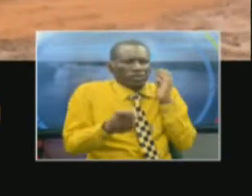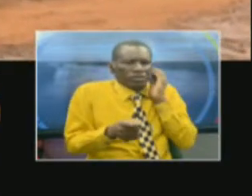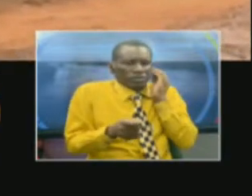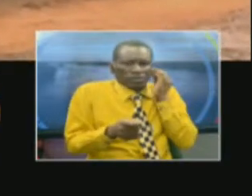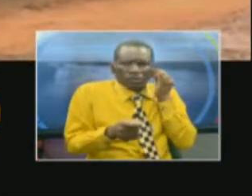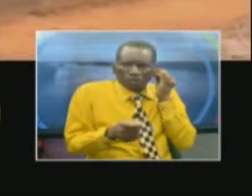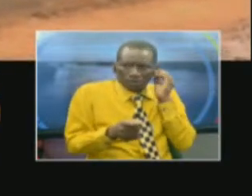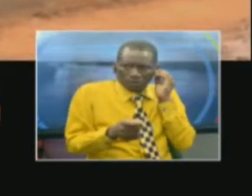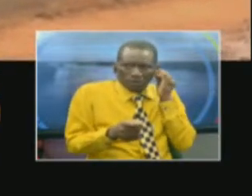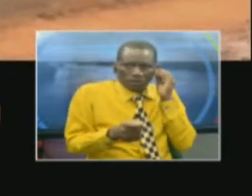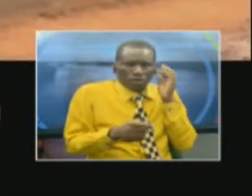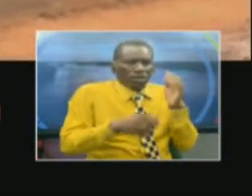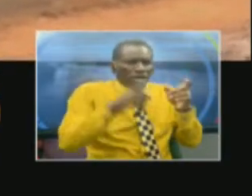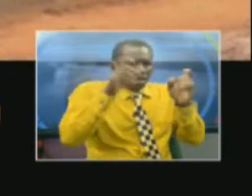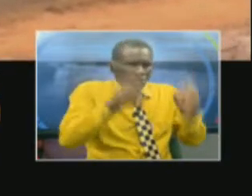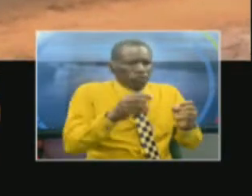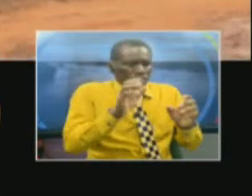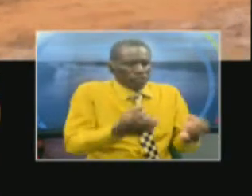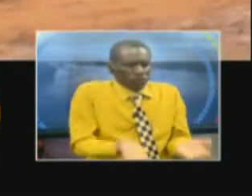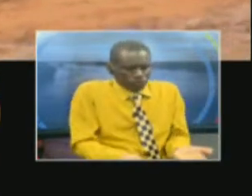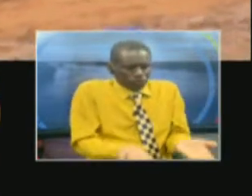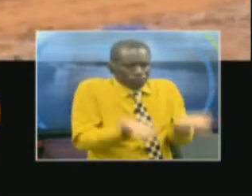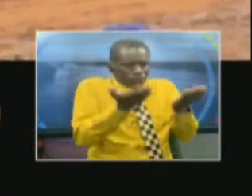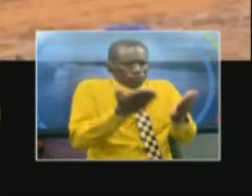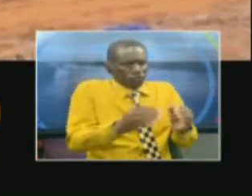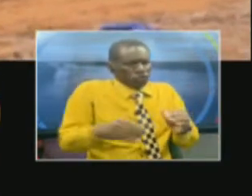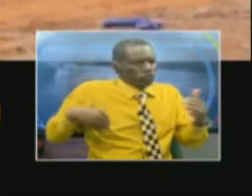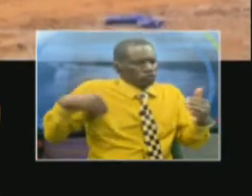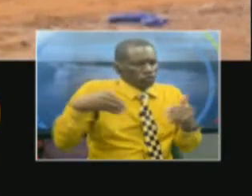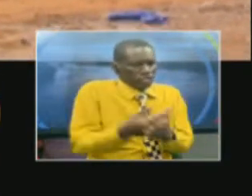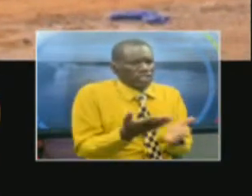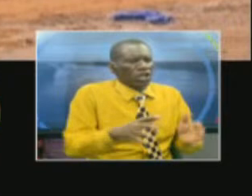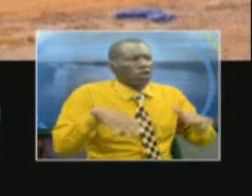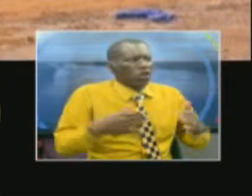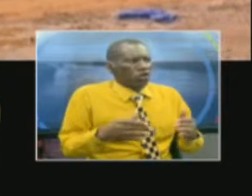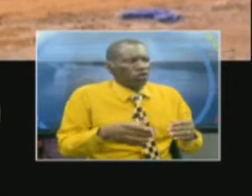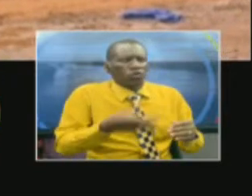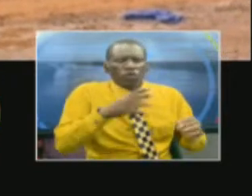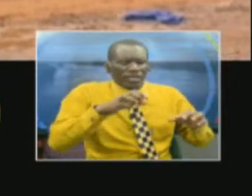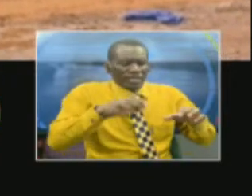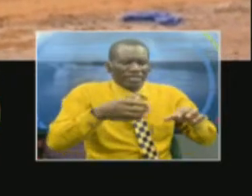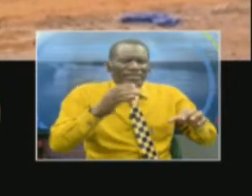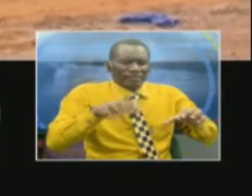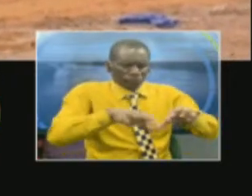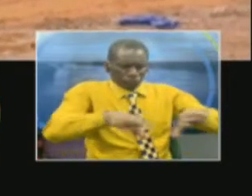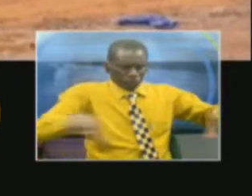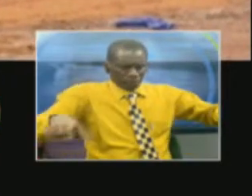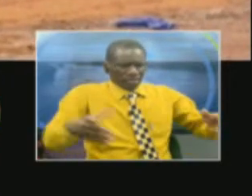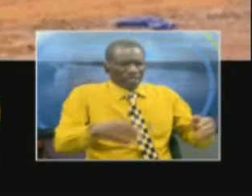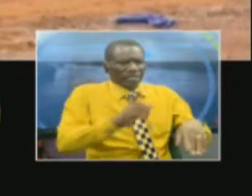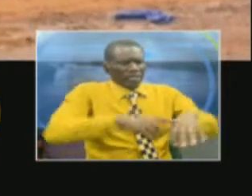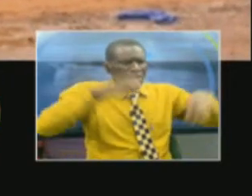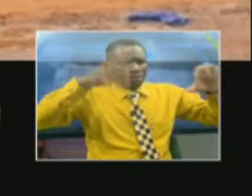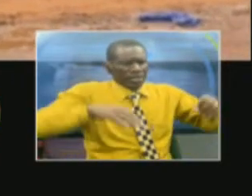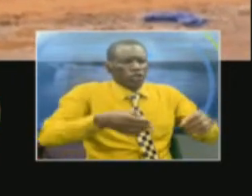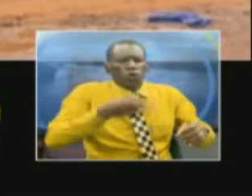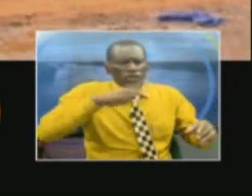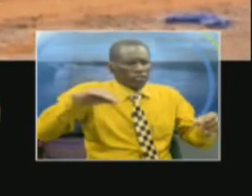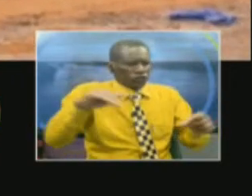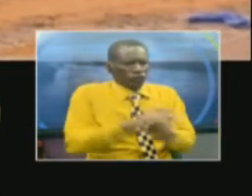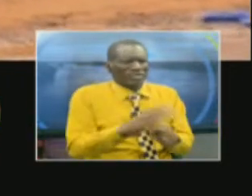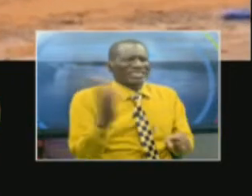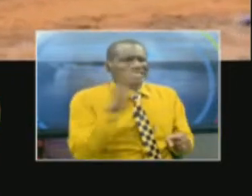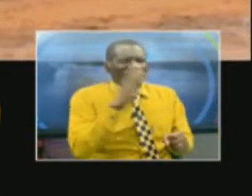there ndo ufike hapa kwa hii sidewalk. Ama drainage iko hapo, kukinyesha maji imejaa, takataka zimejaa